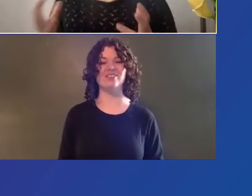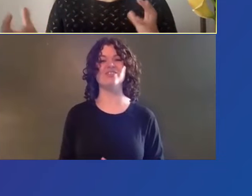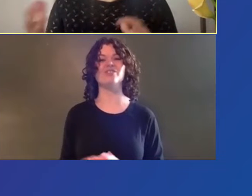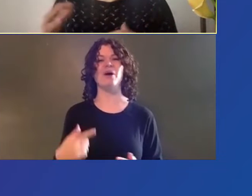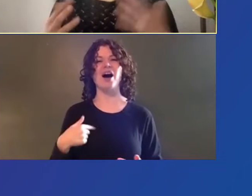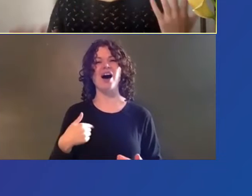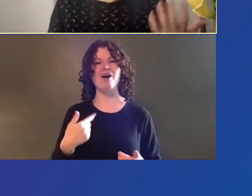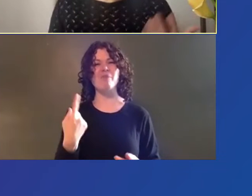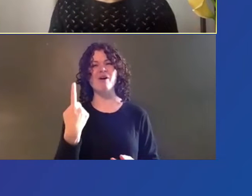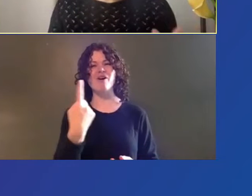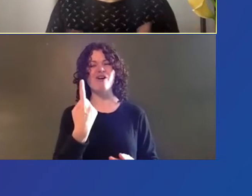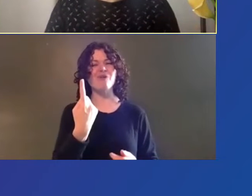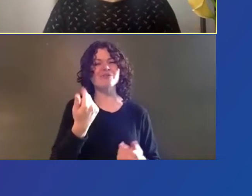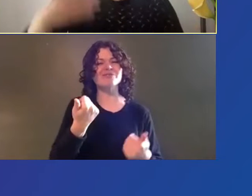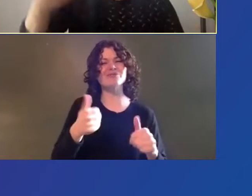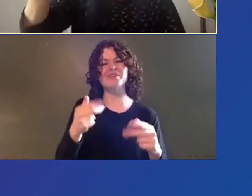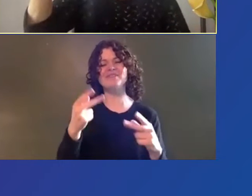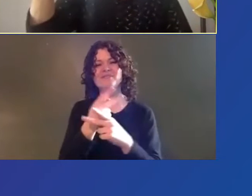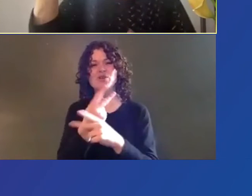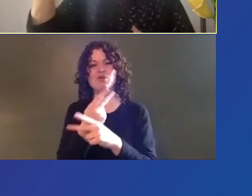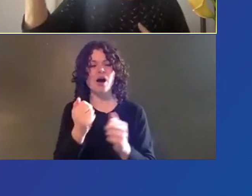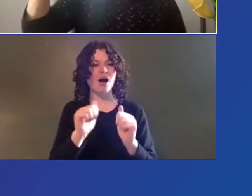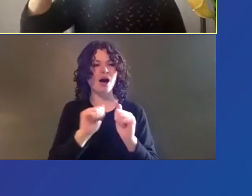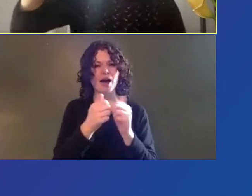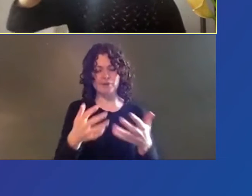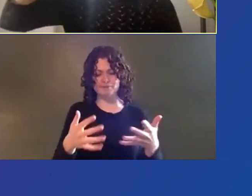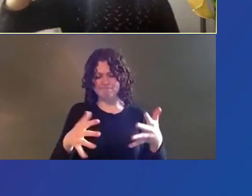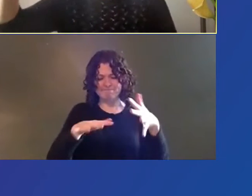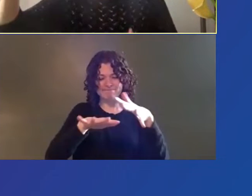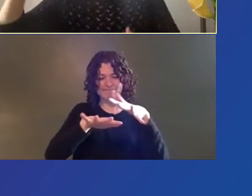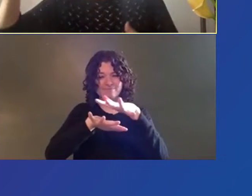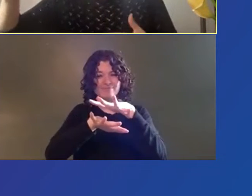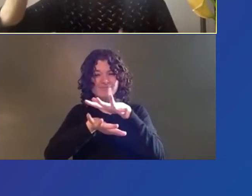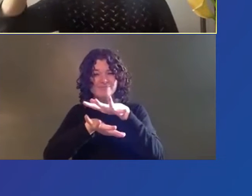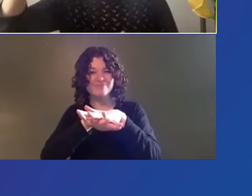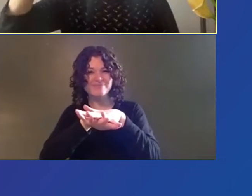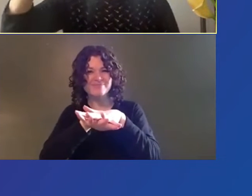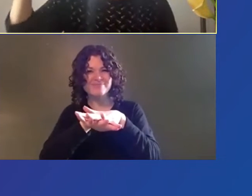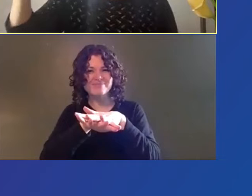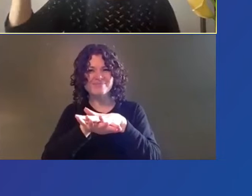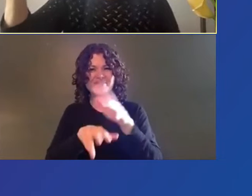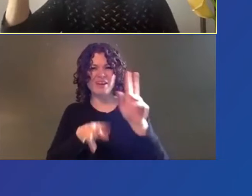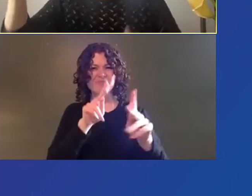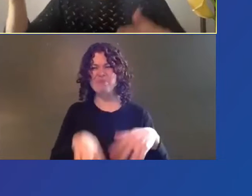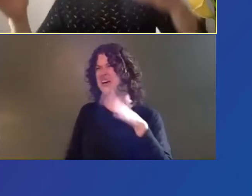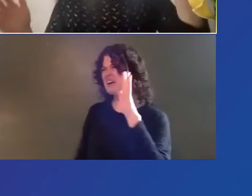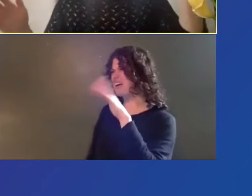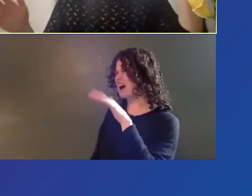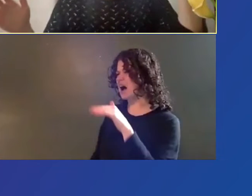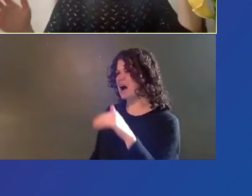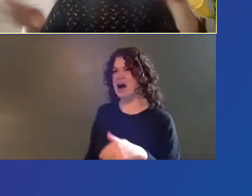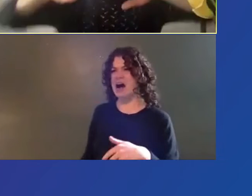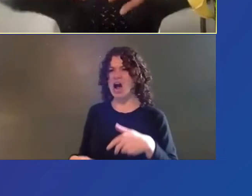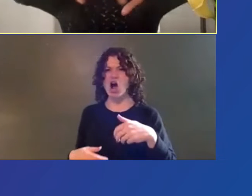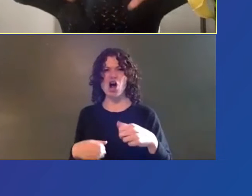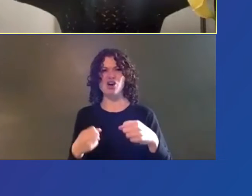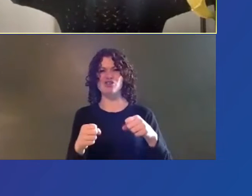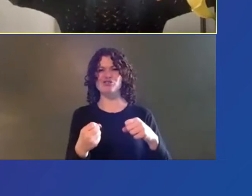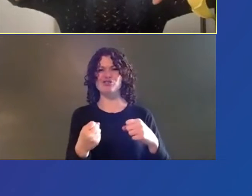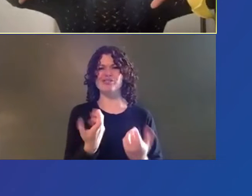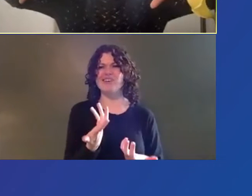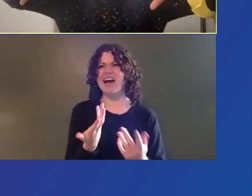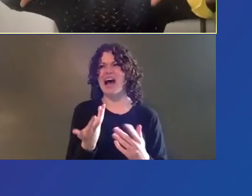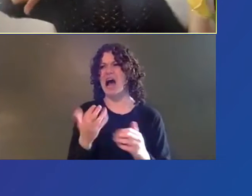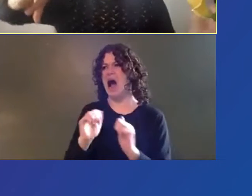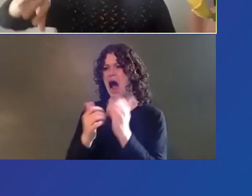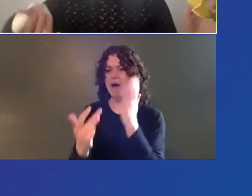and that kind of like, people always are asking me like, oh, how does technology or sociology inform dance? And I was like, they're kind